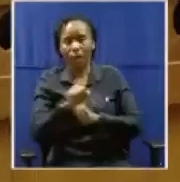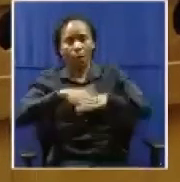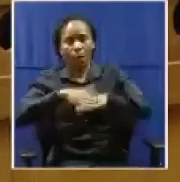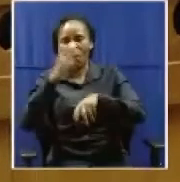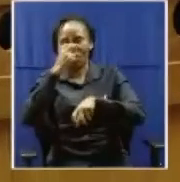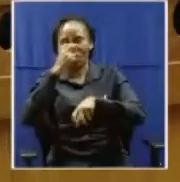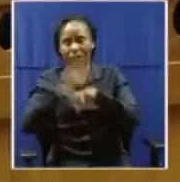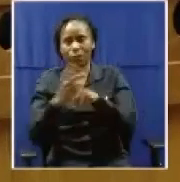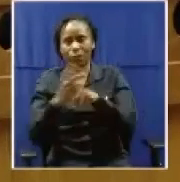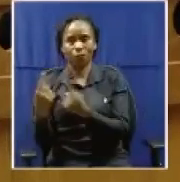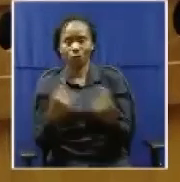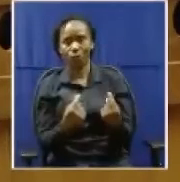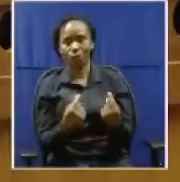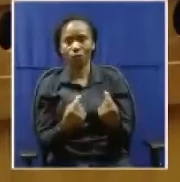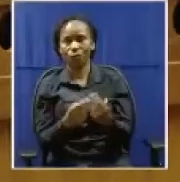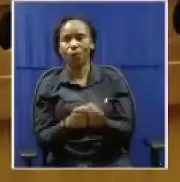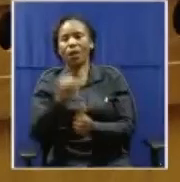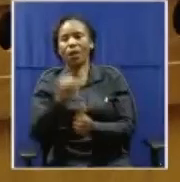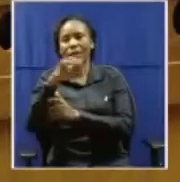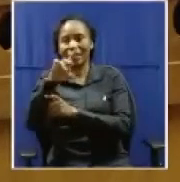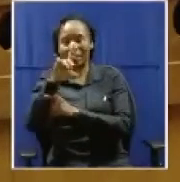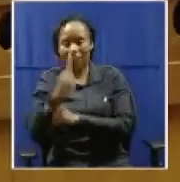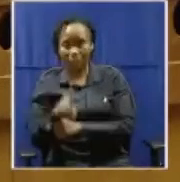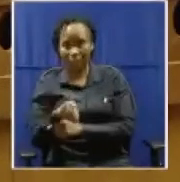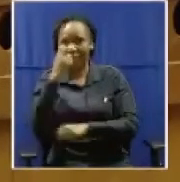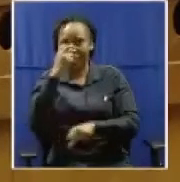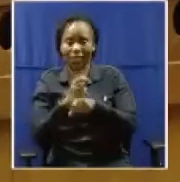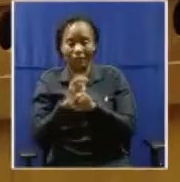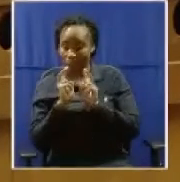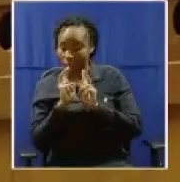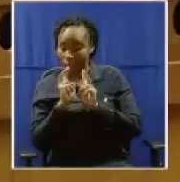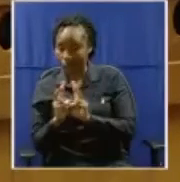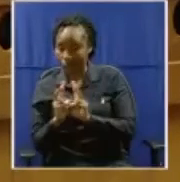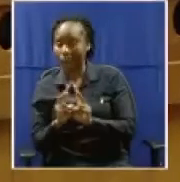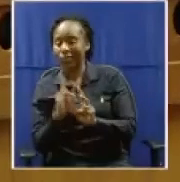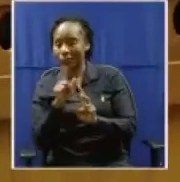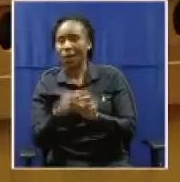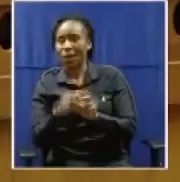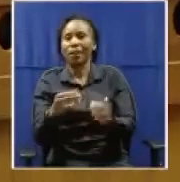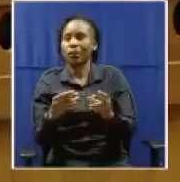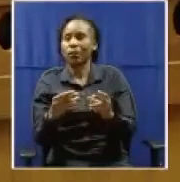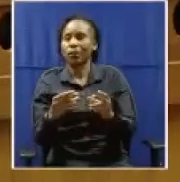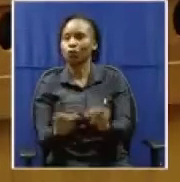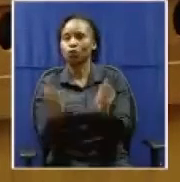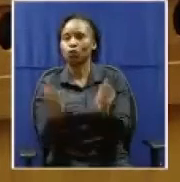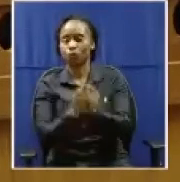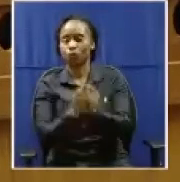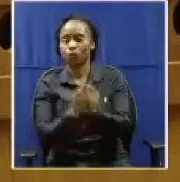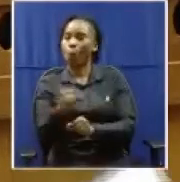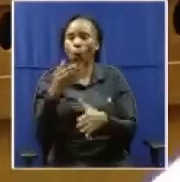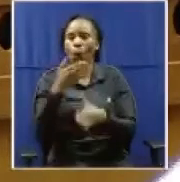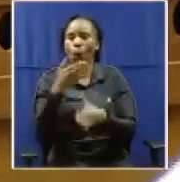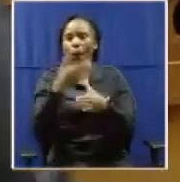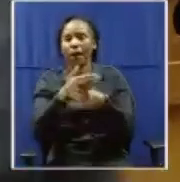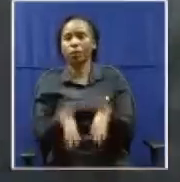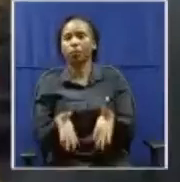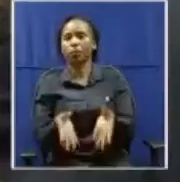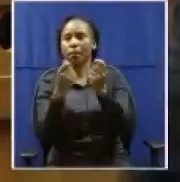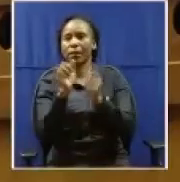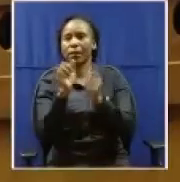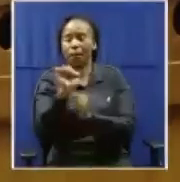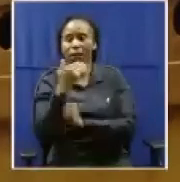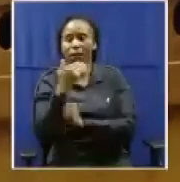done in this regard and the acdp looks forward to seeing that take place and that all workers will receive what is due to them i